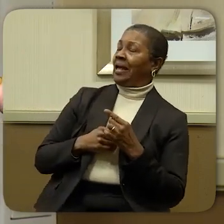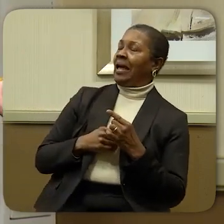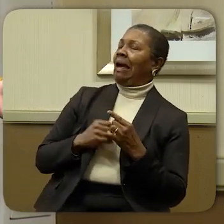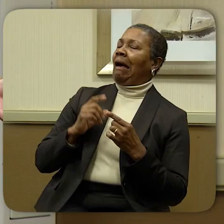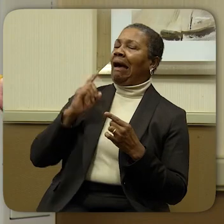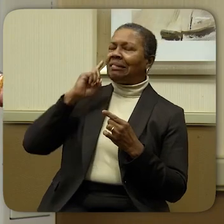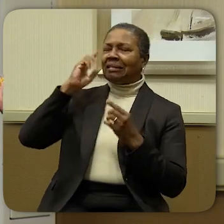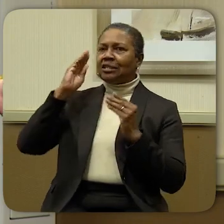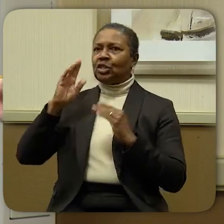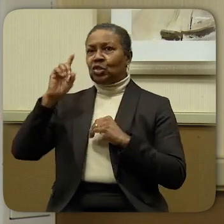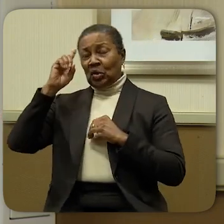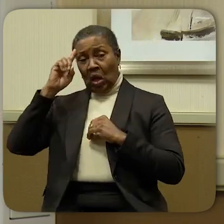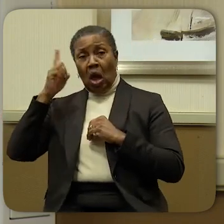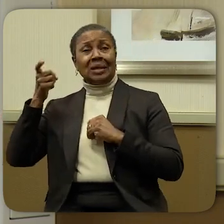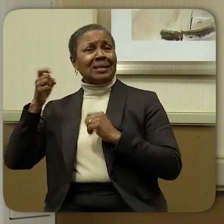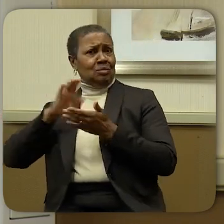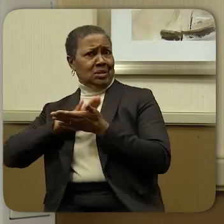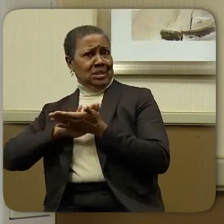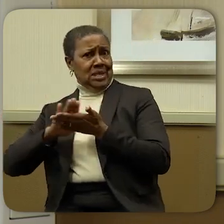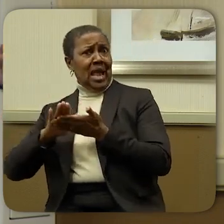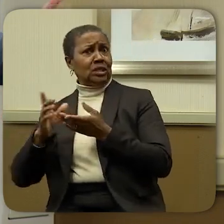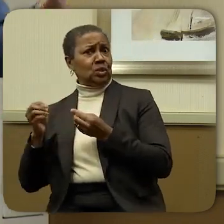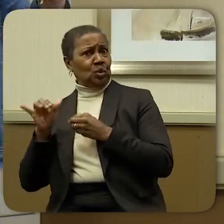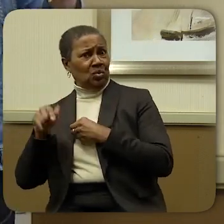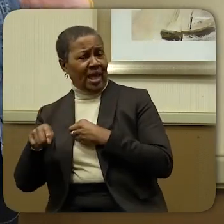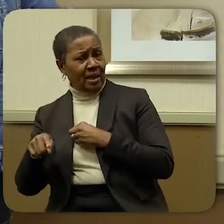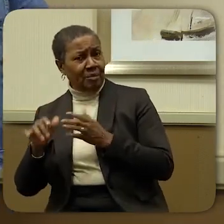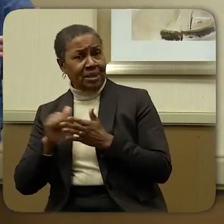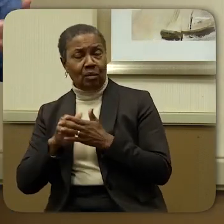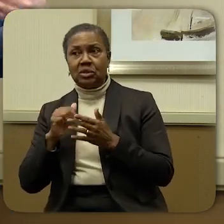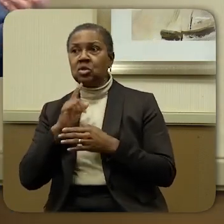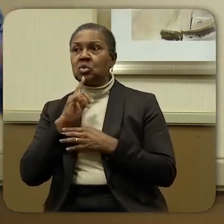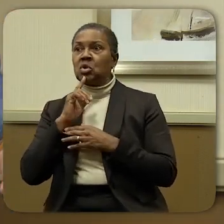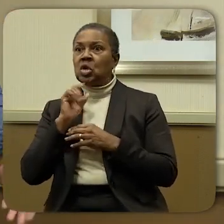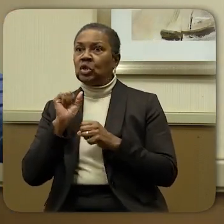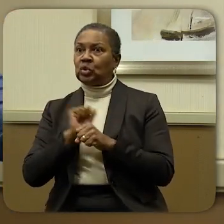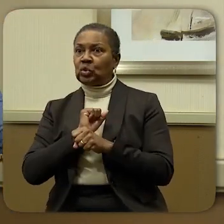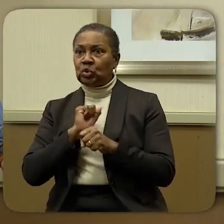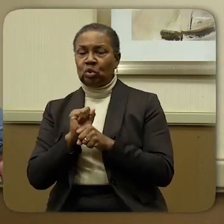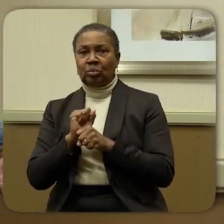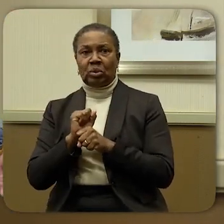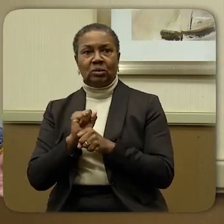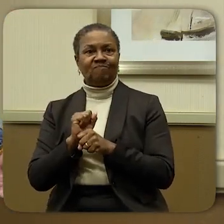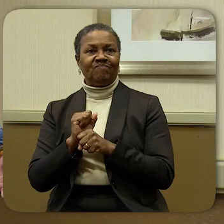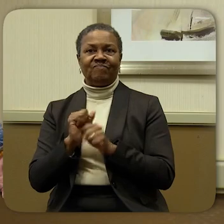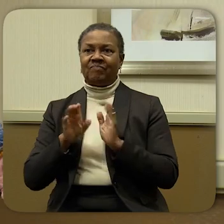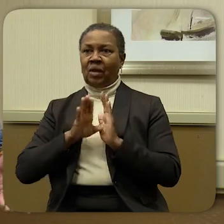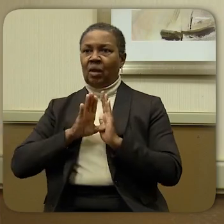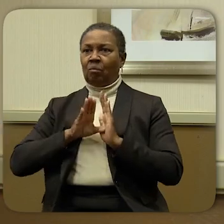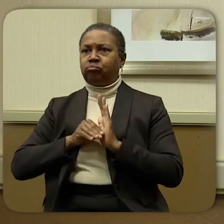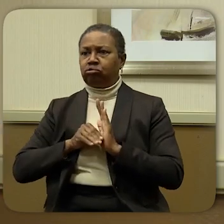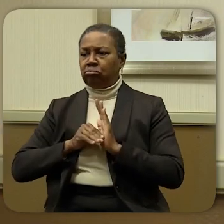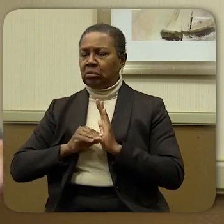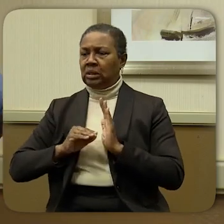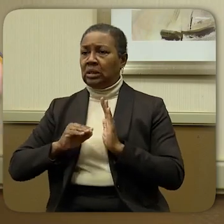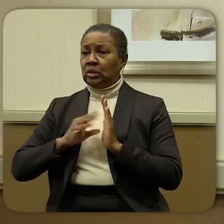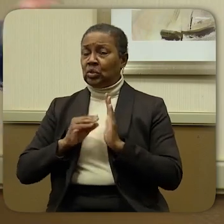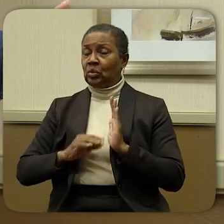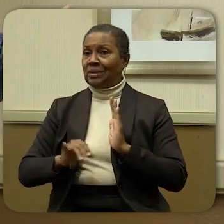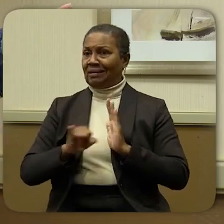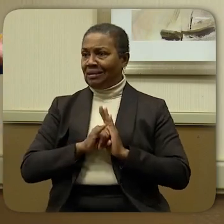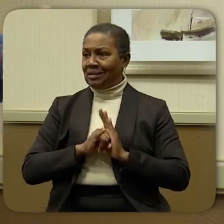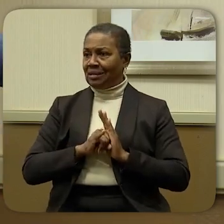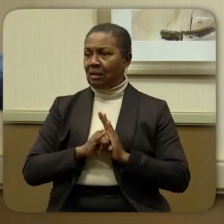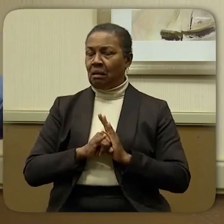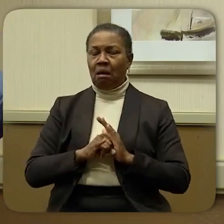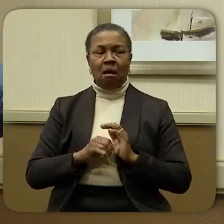nice, so you don't have to run as much. But that was like super invalidating to his identity. He was like, oh, so this